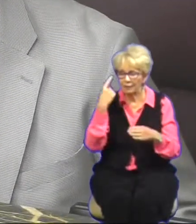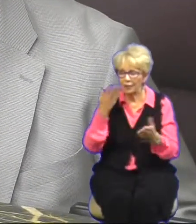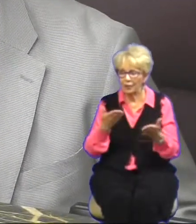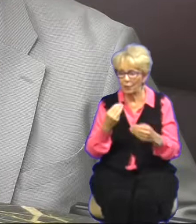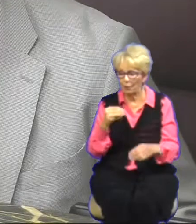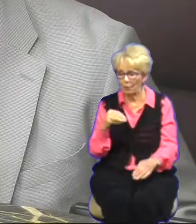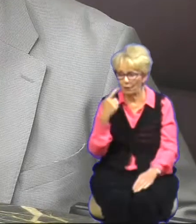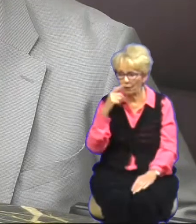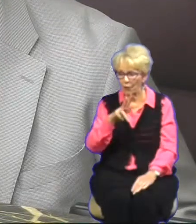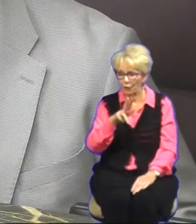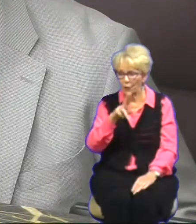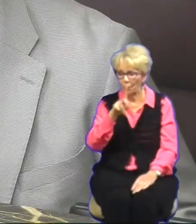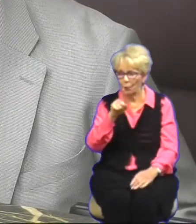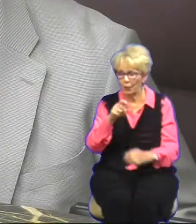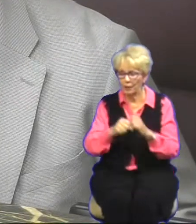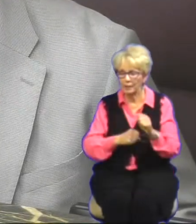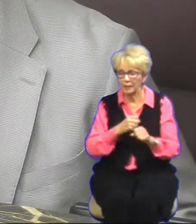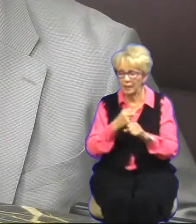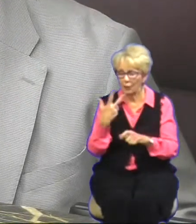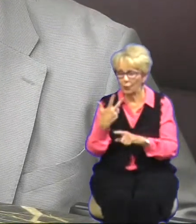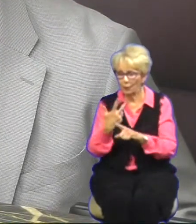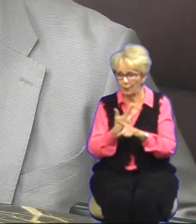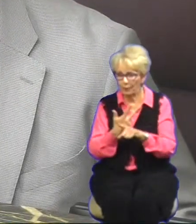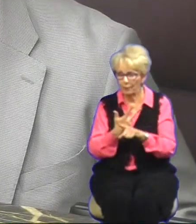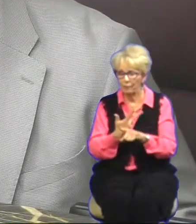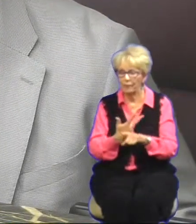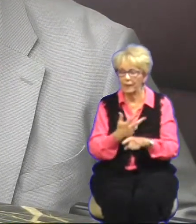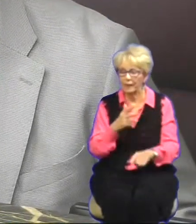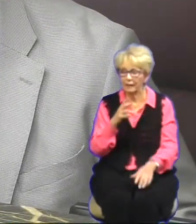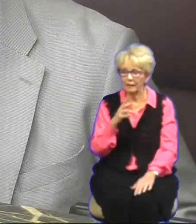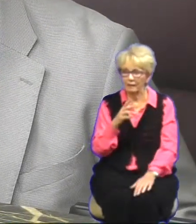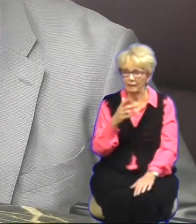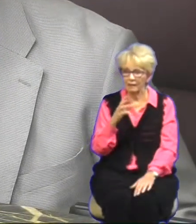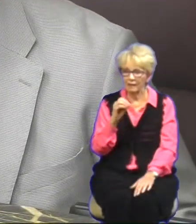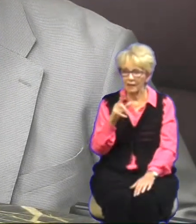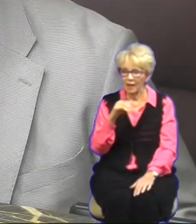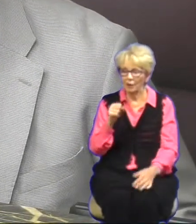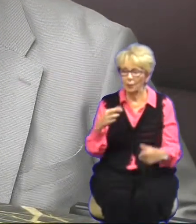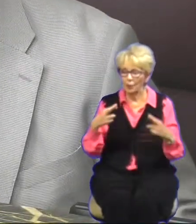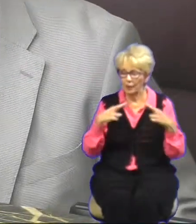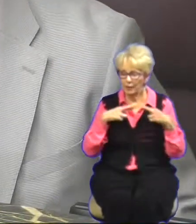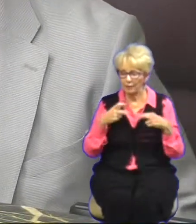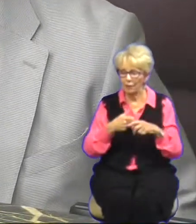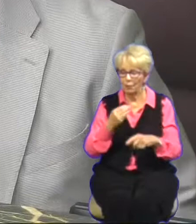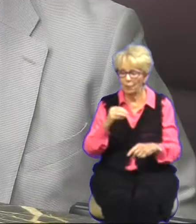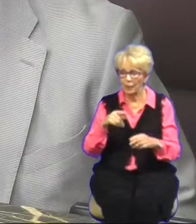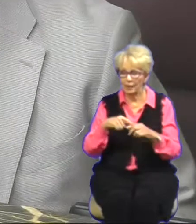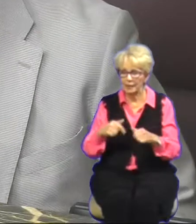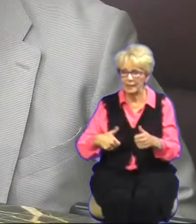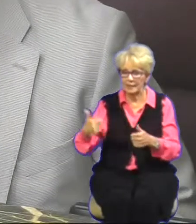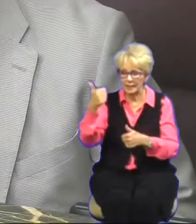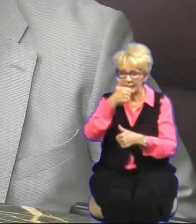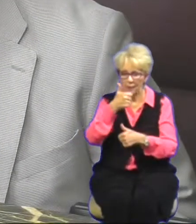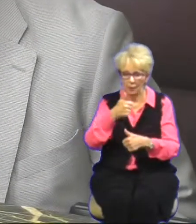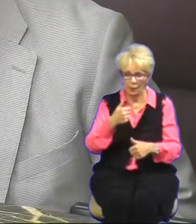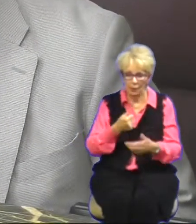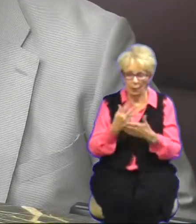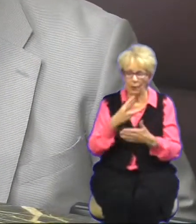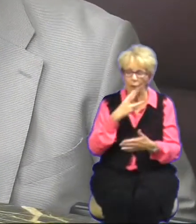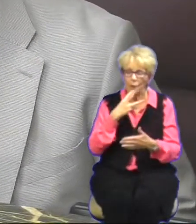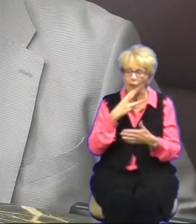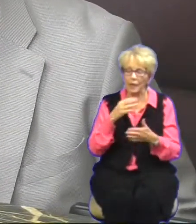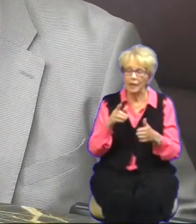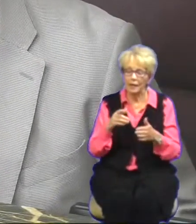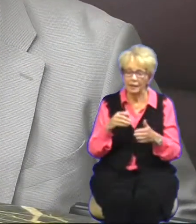Morganton for 31 years and 3 months. And whereas Martin G. Hollis retired from the city of Morganton as senior wastewater treatment plant